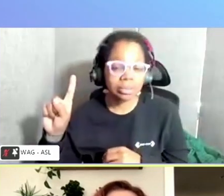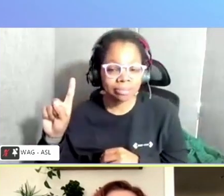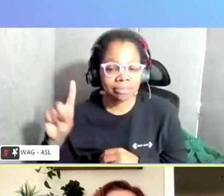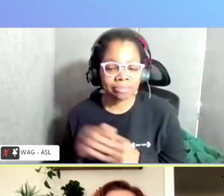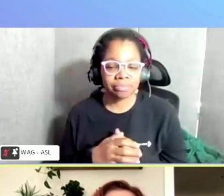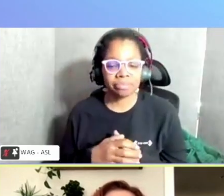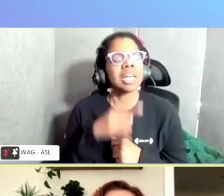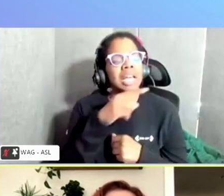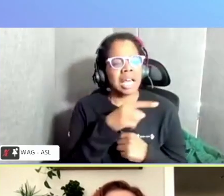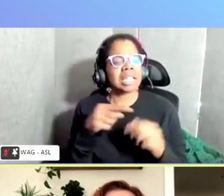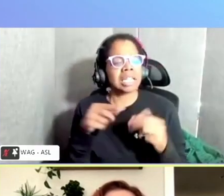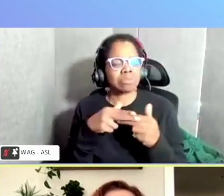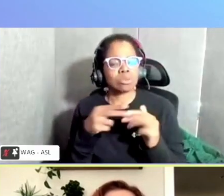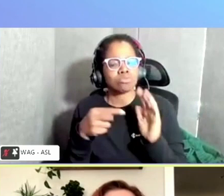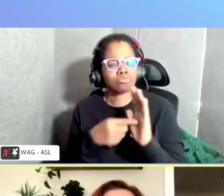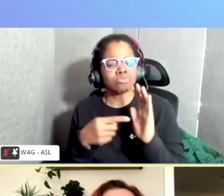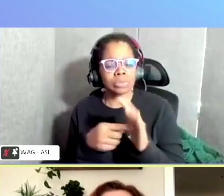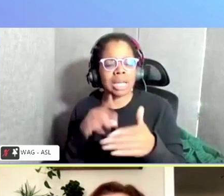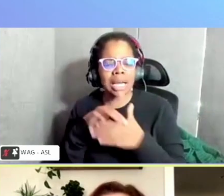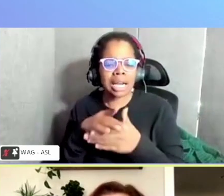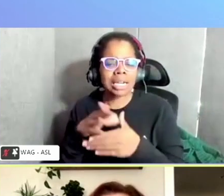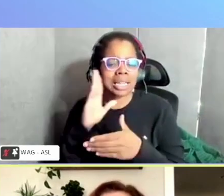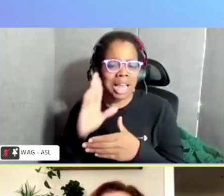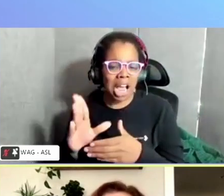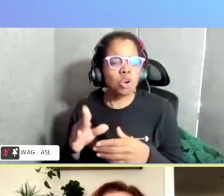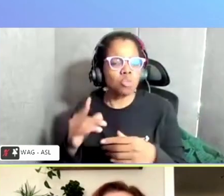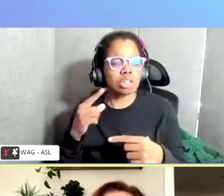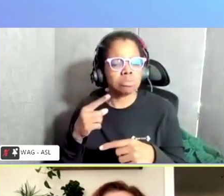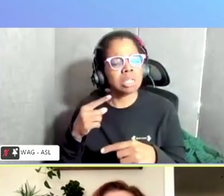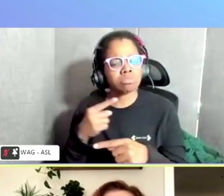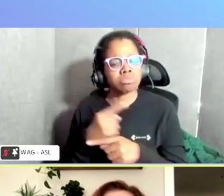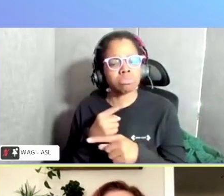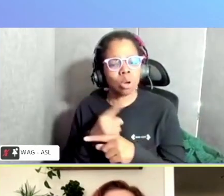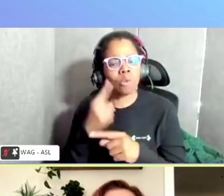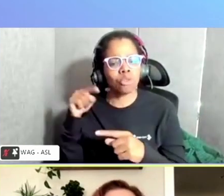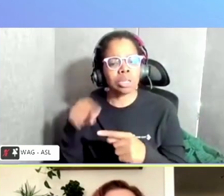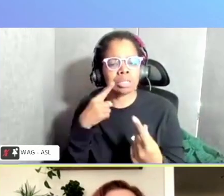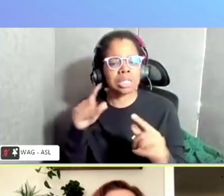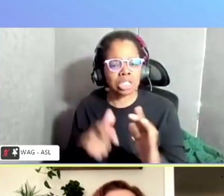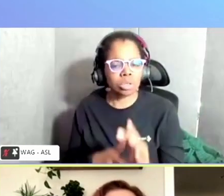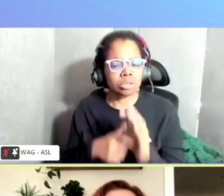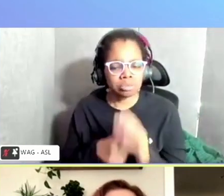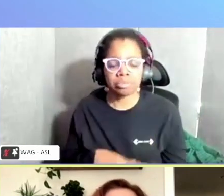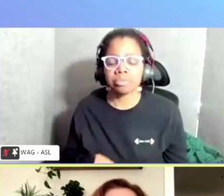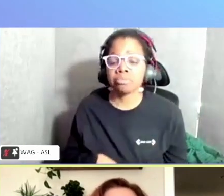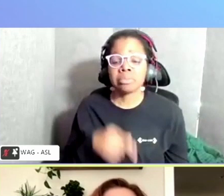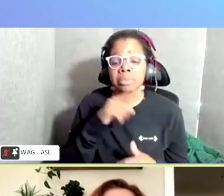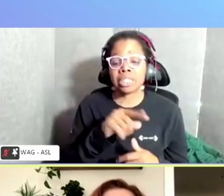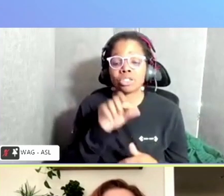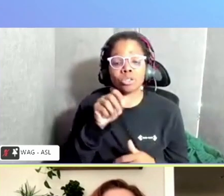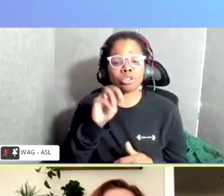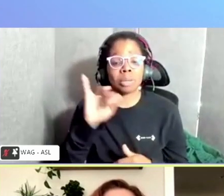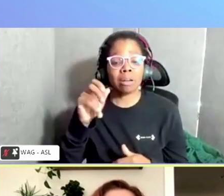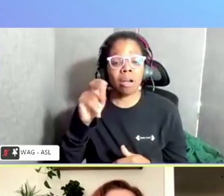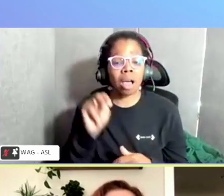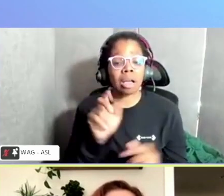So this slide shows a few examples of content that would be in scope for this success criterion. One is a series of social media